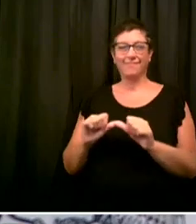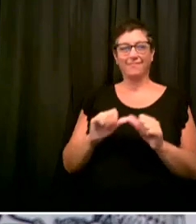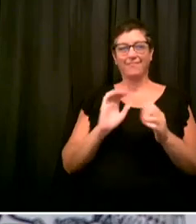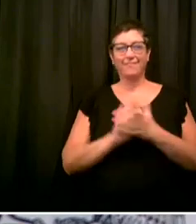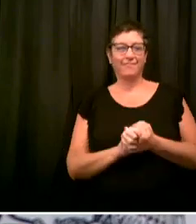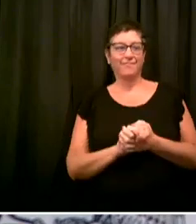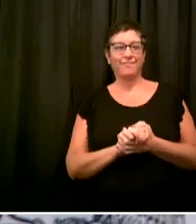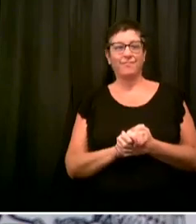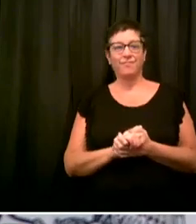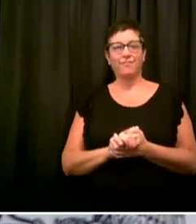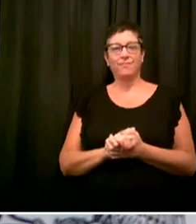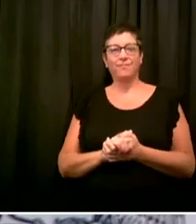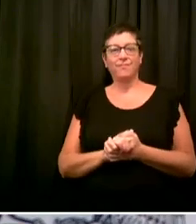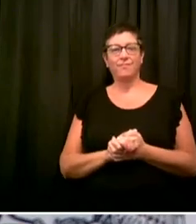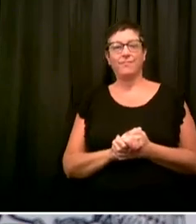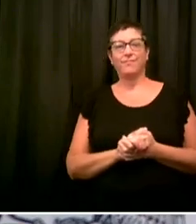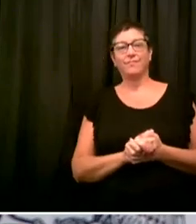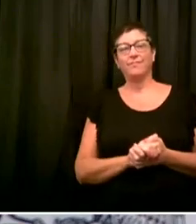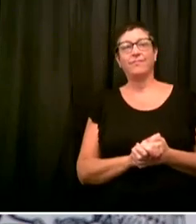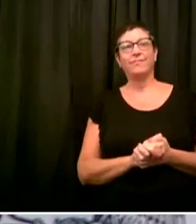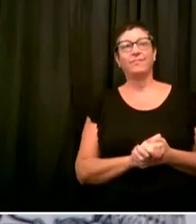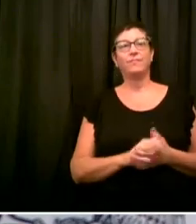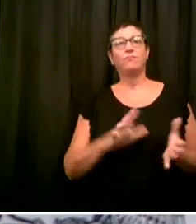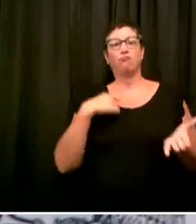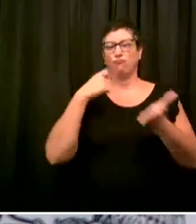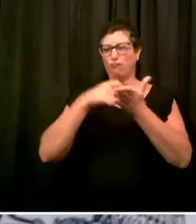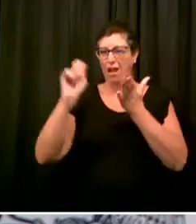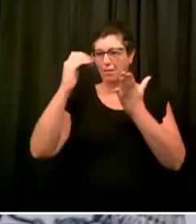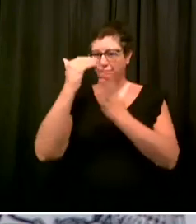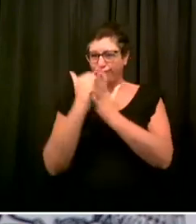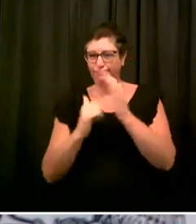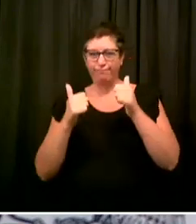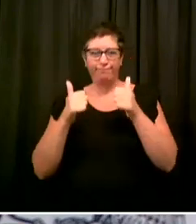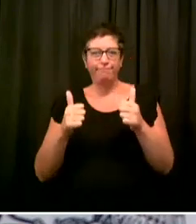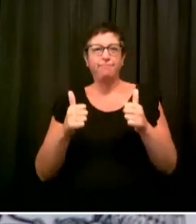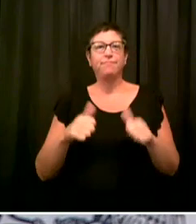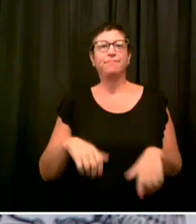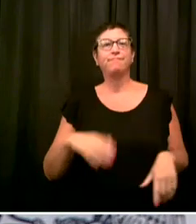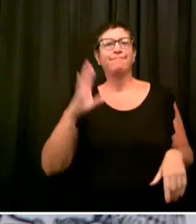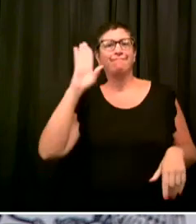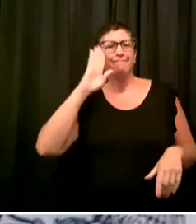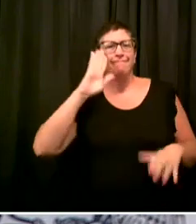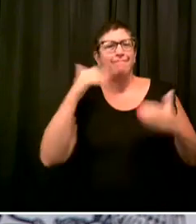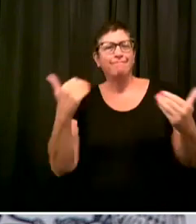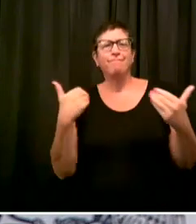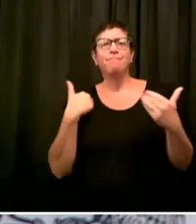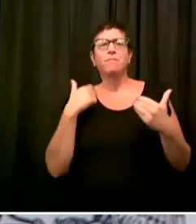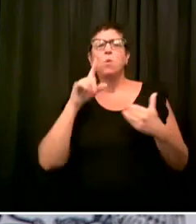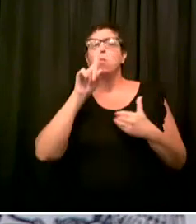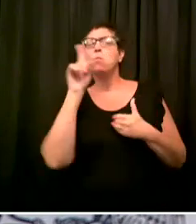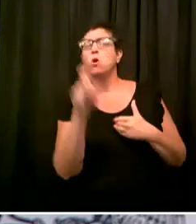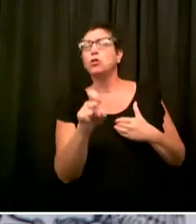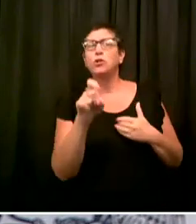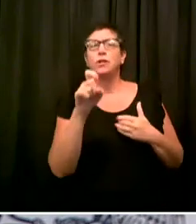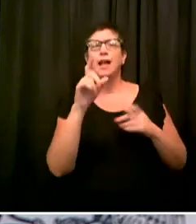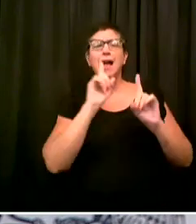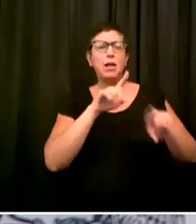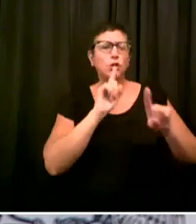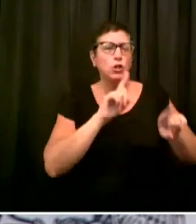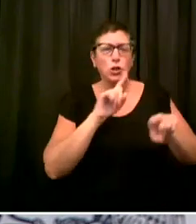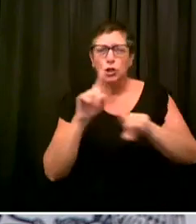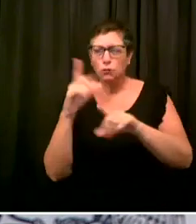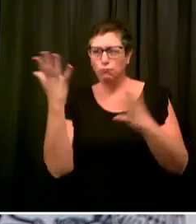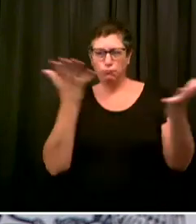journalist. Hi all, we will now begin our Q&A. As a reminder, we're joined today by Schools Chancellor Richard Carranza, Health